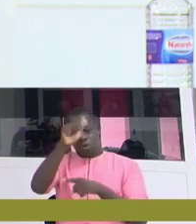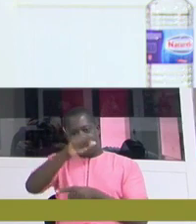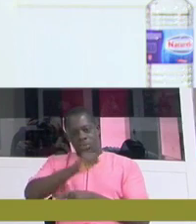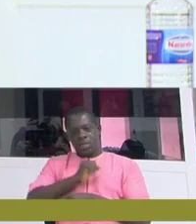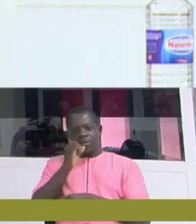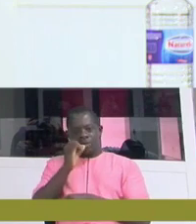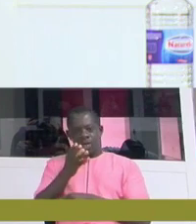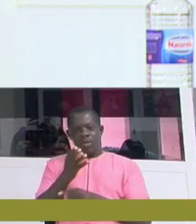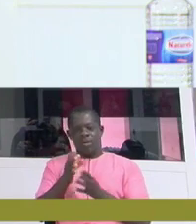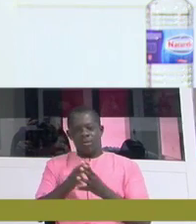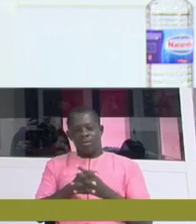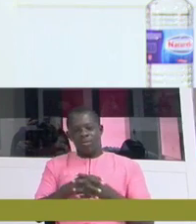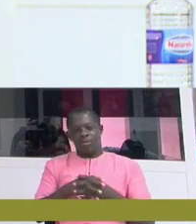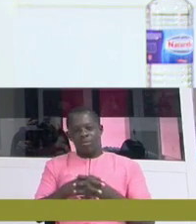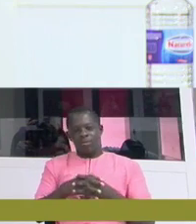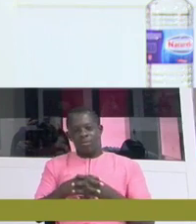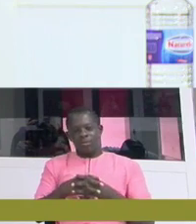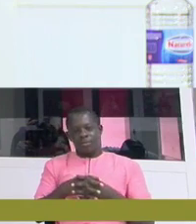But in email,